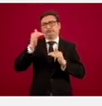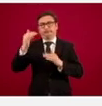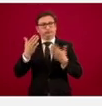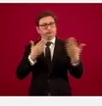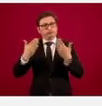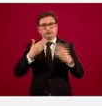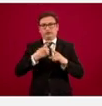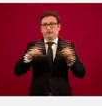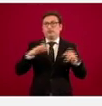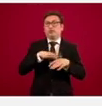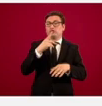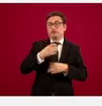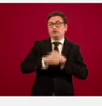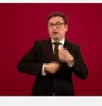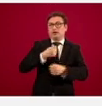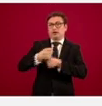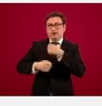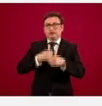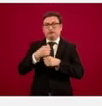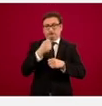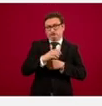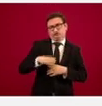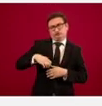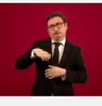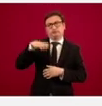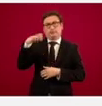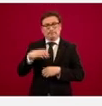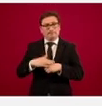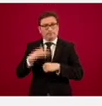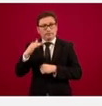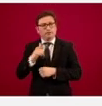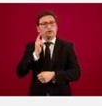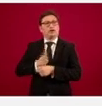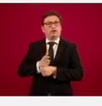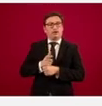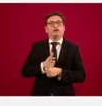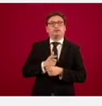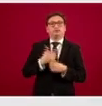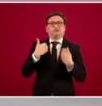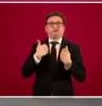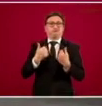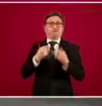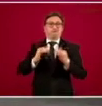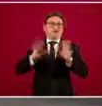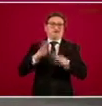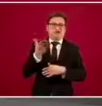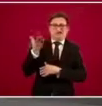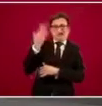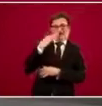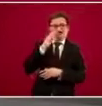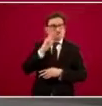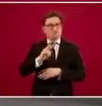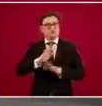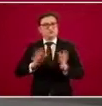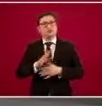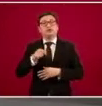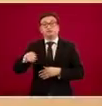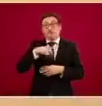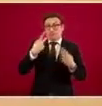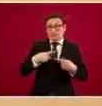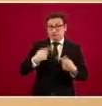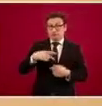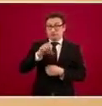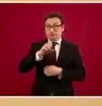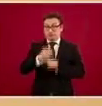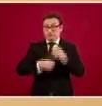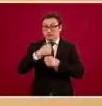So you can see how this talks about how the older a citizen is, the more likely they are to present